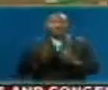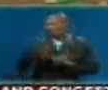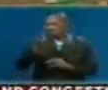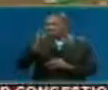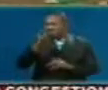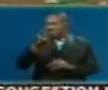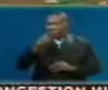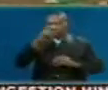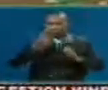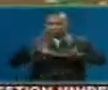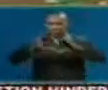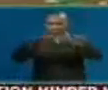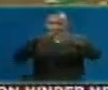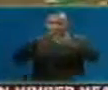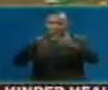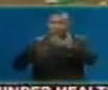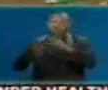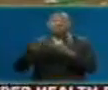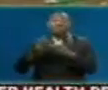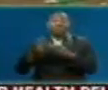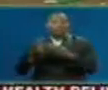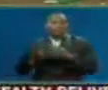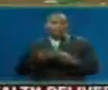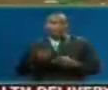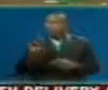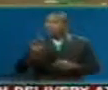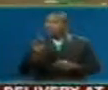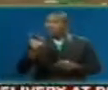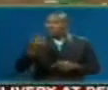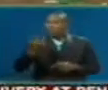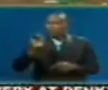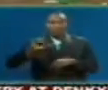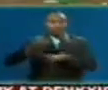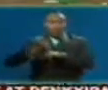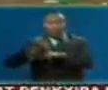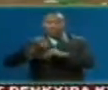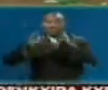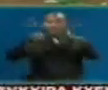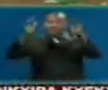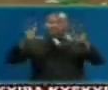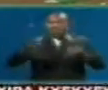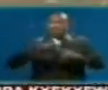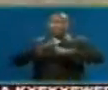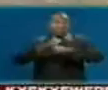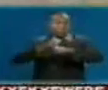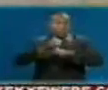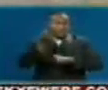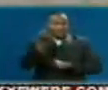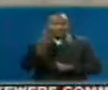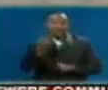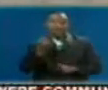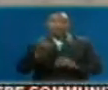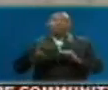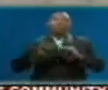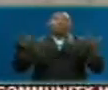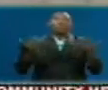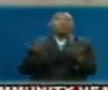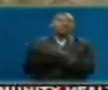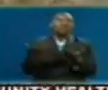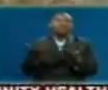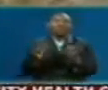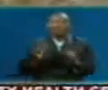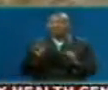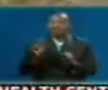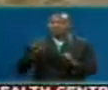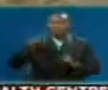Ghana Armed Forces, Brigadier General Chris Okren, said the establishment of the Defense Industries Holding Company has opened a